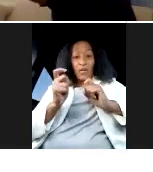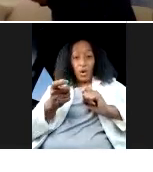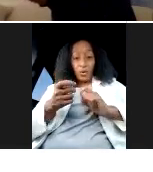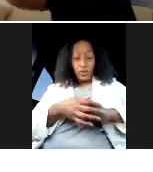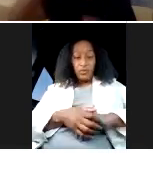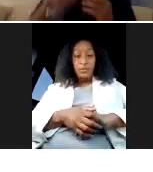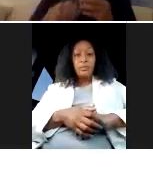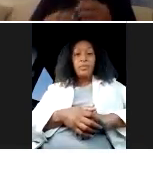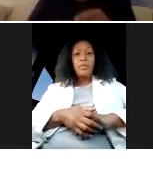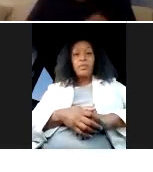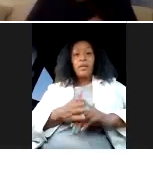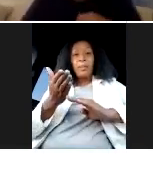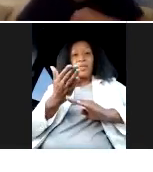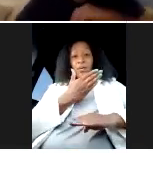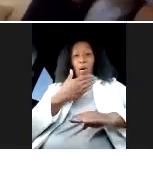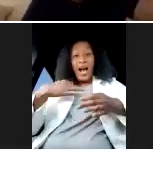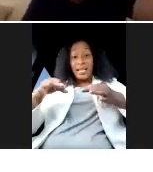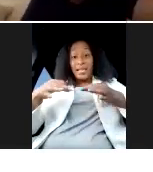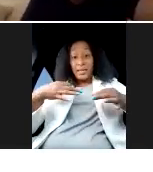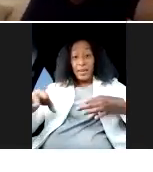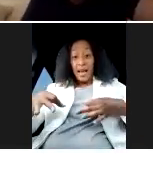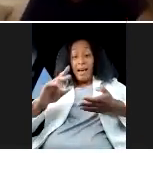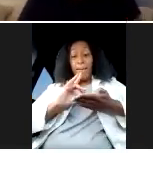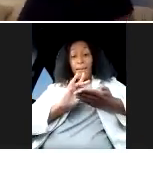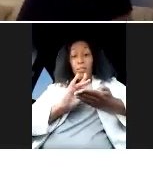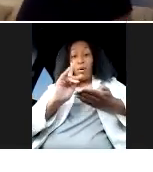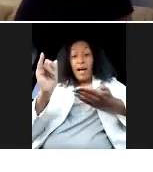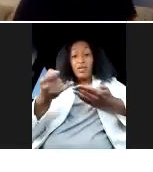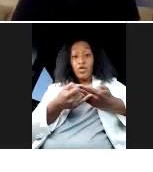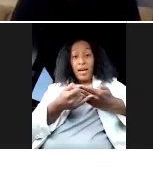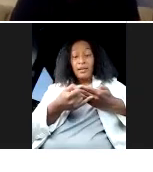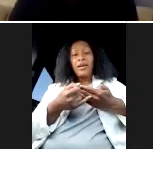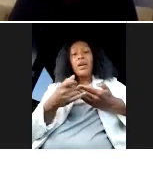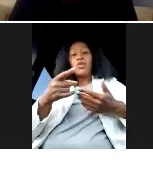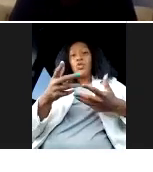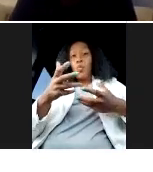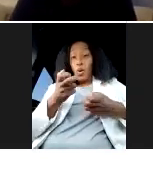Before I jump into the project, any quick questions that you want to ask me?